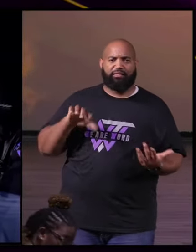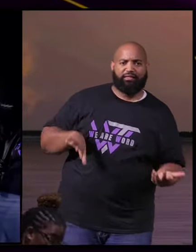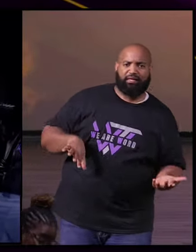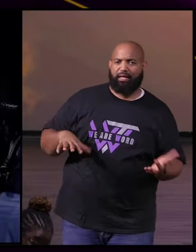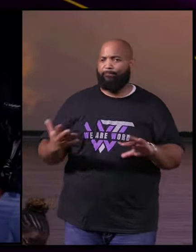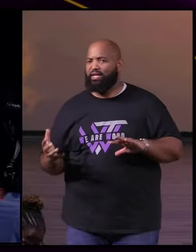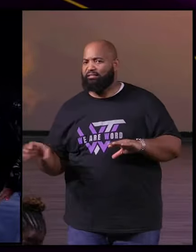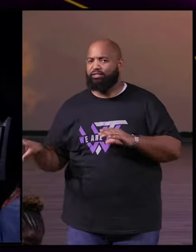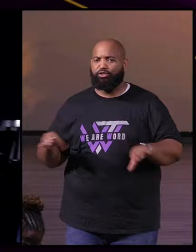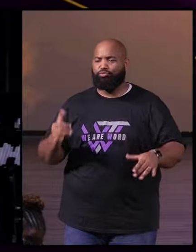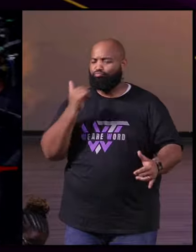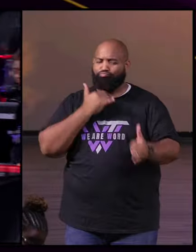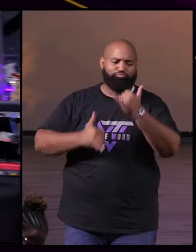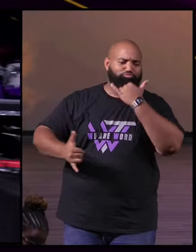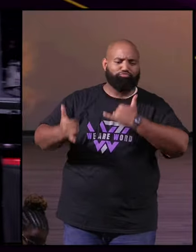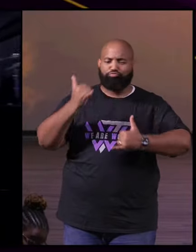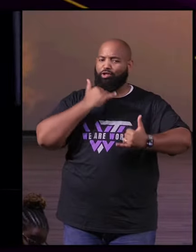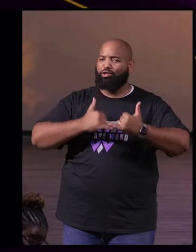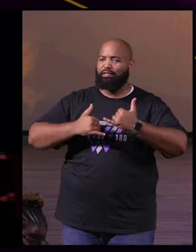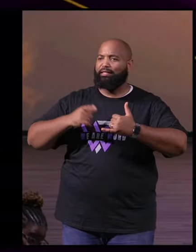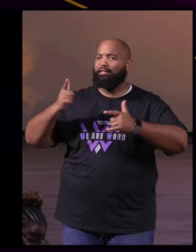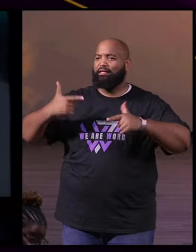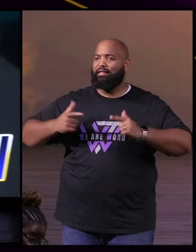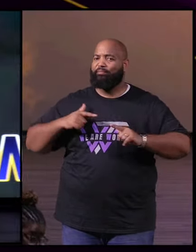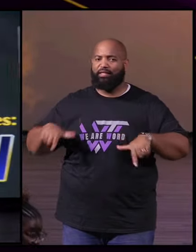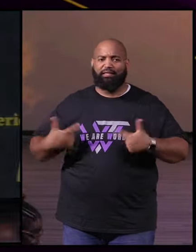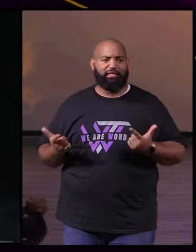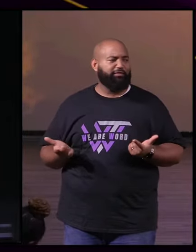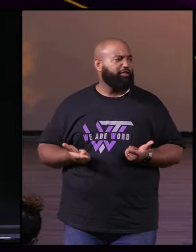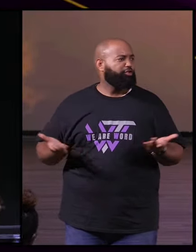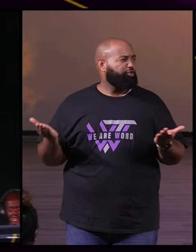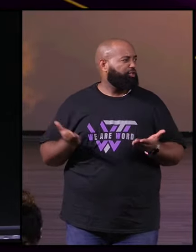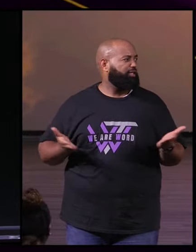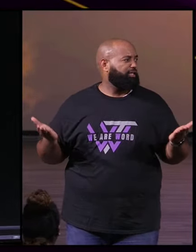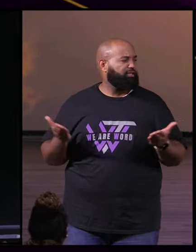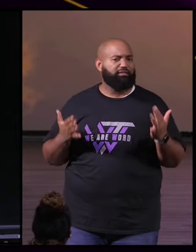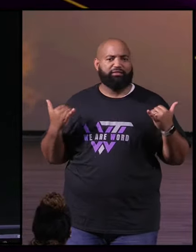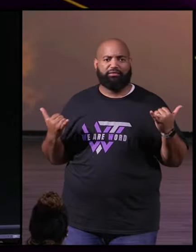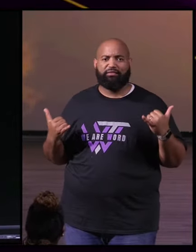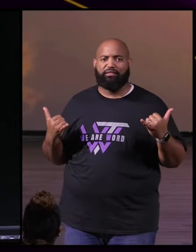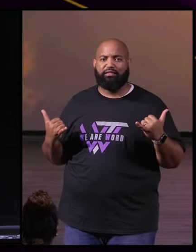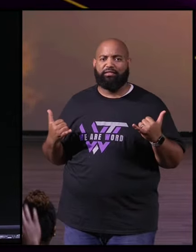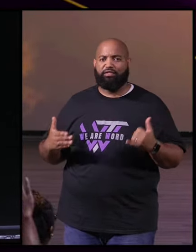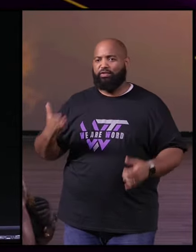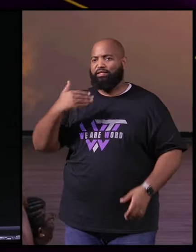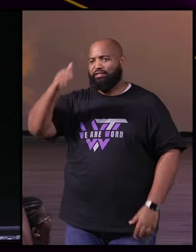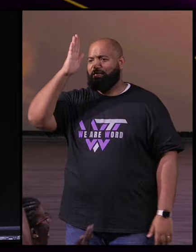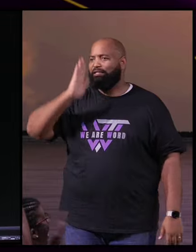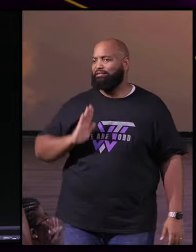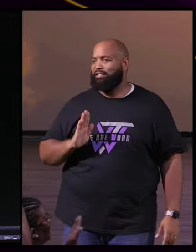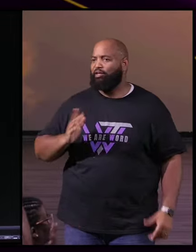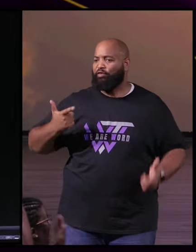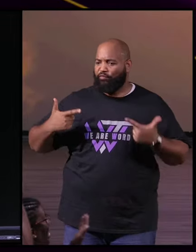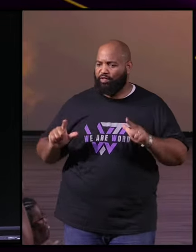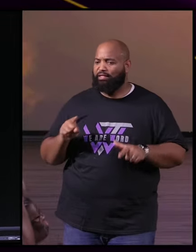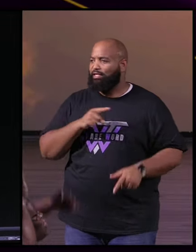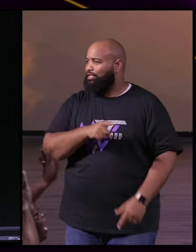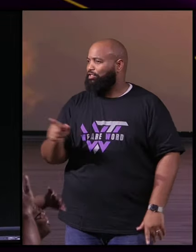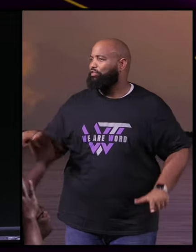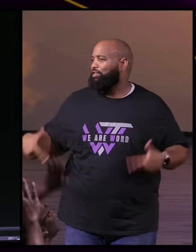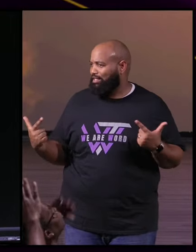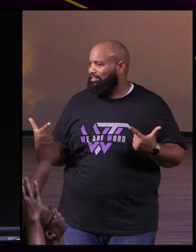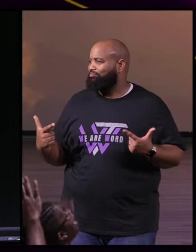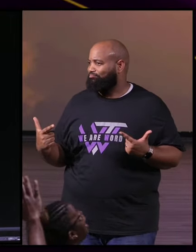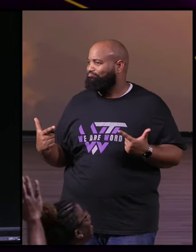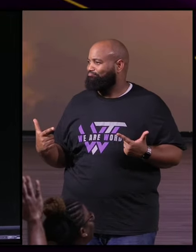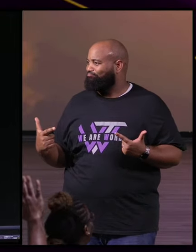and did dumb, he let me live. Is there anybody here that can thank God for letting you